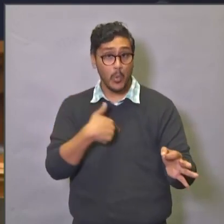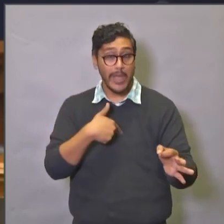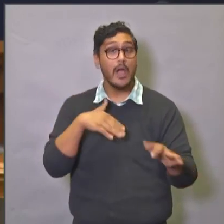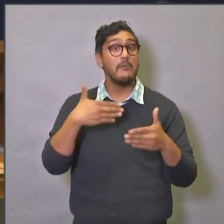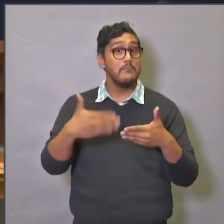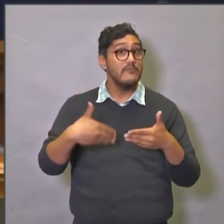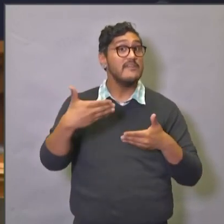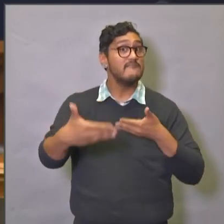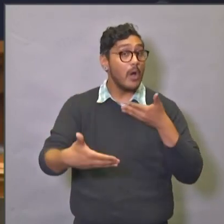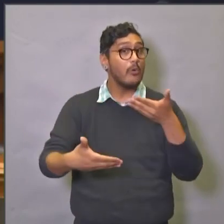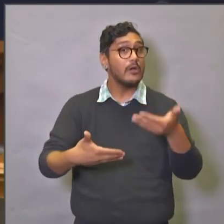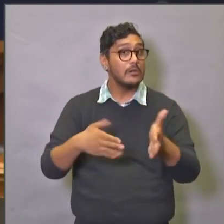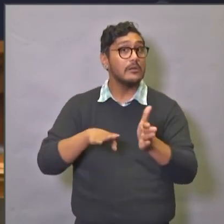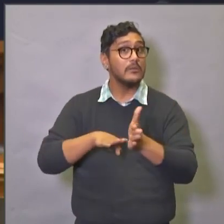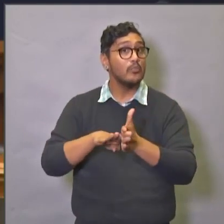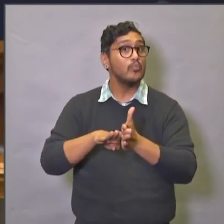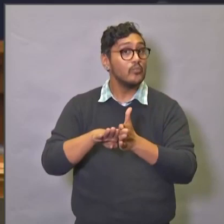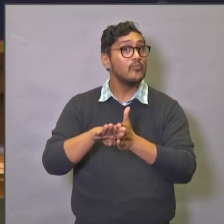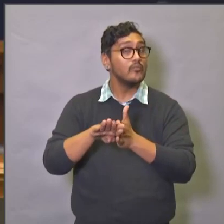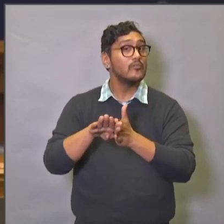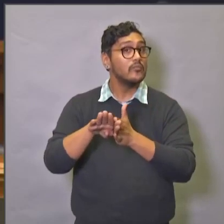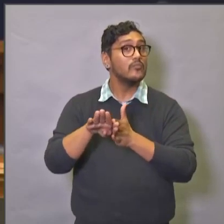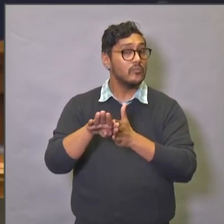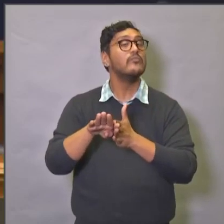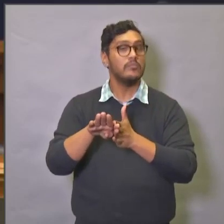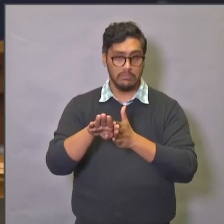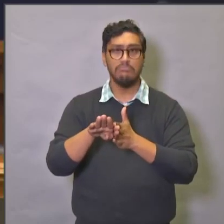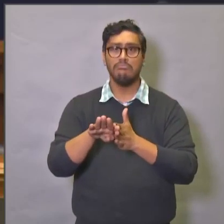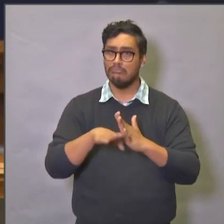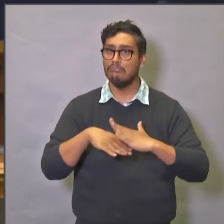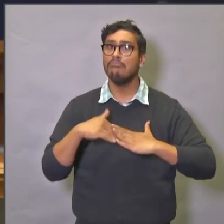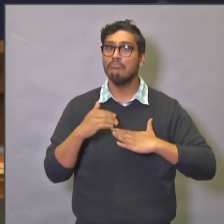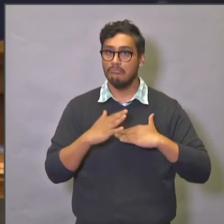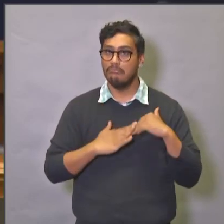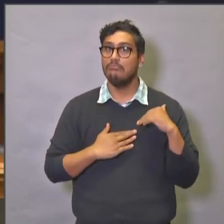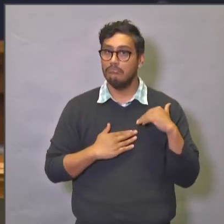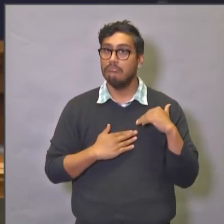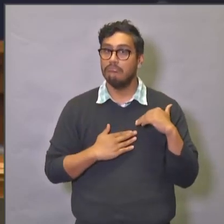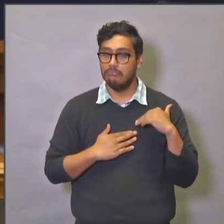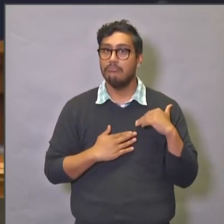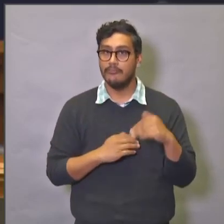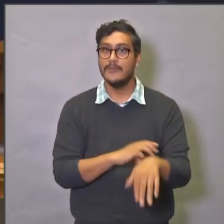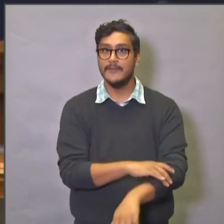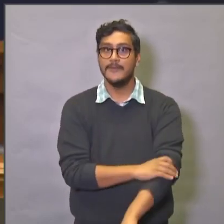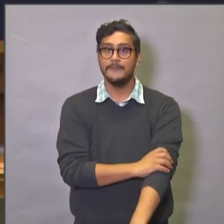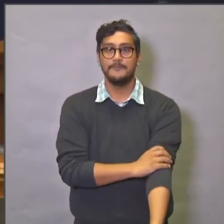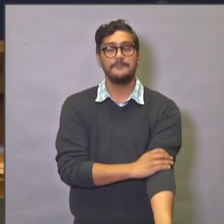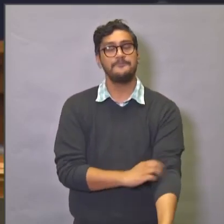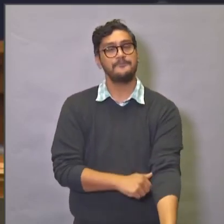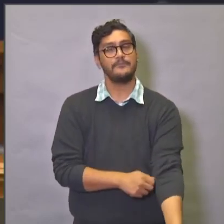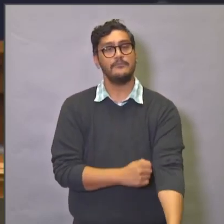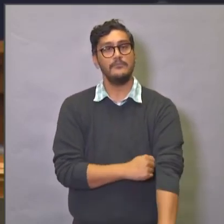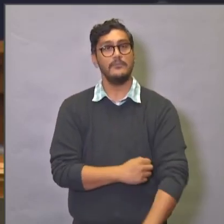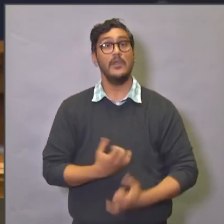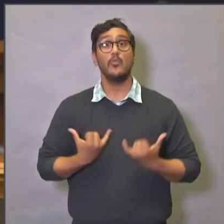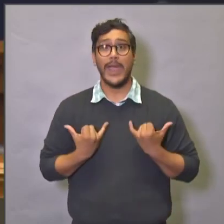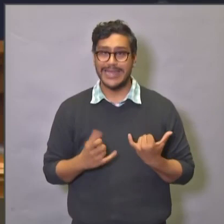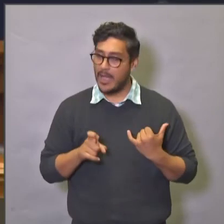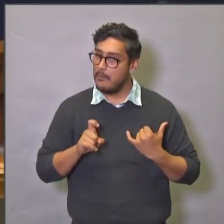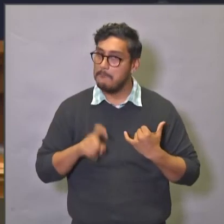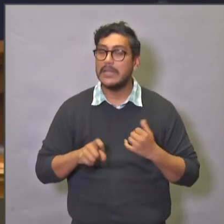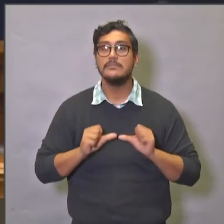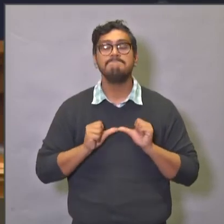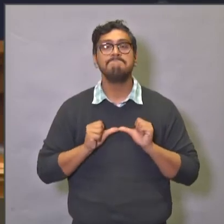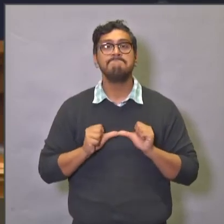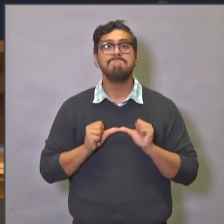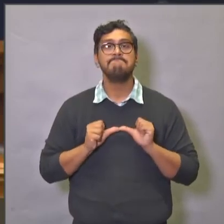think that is a place where we're comfortable being, is we are comfortable being in a place where we need to move forward, and